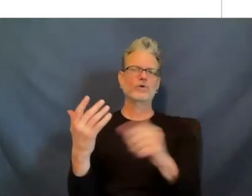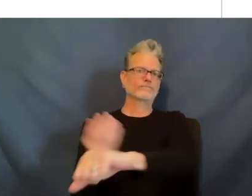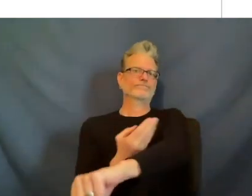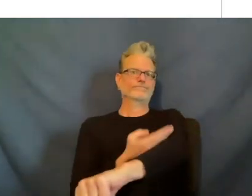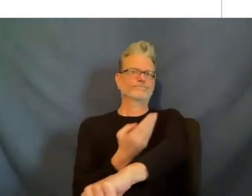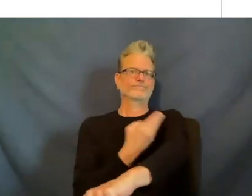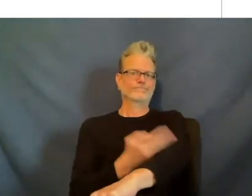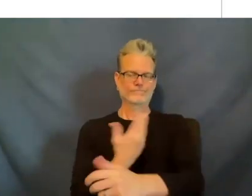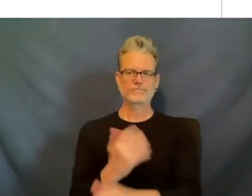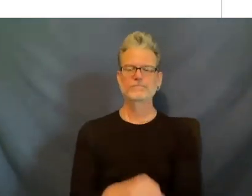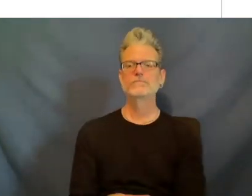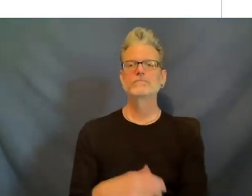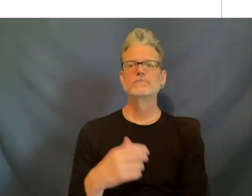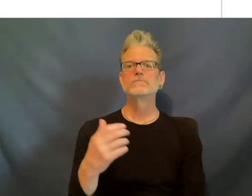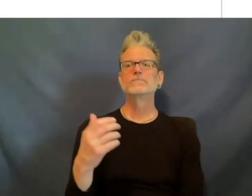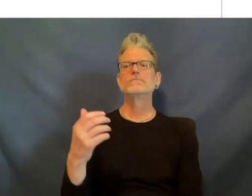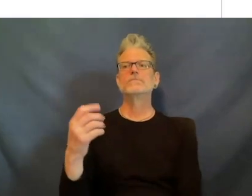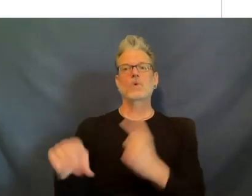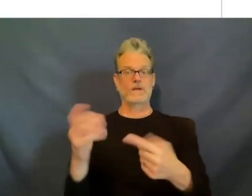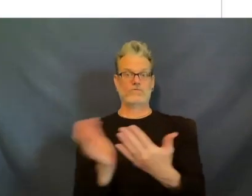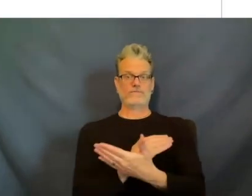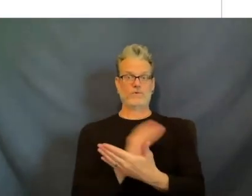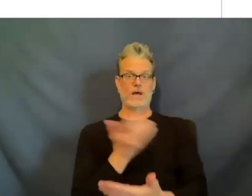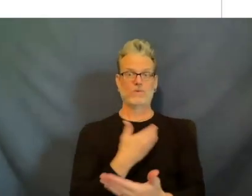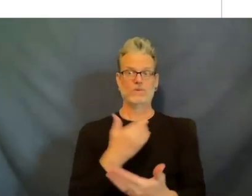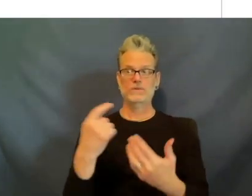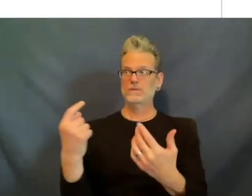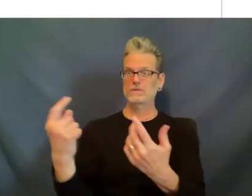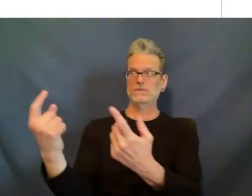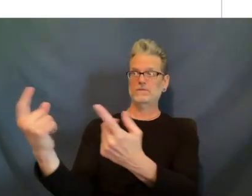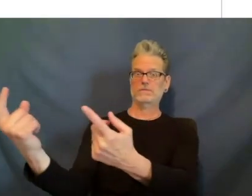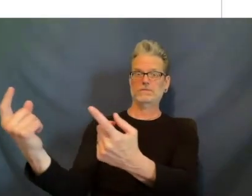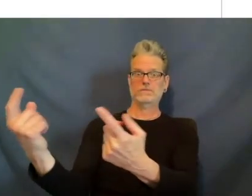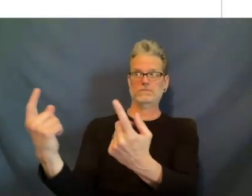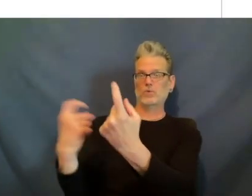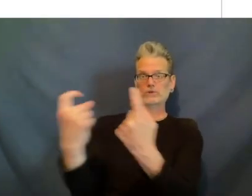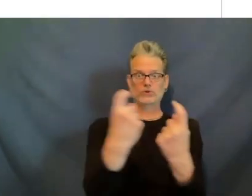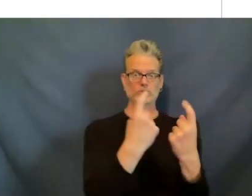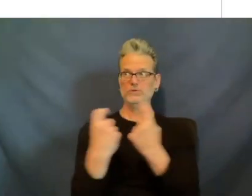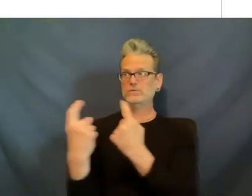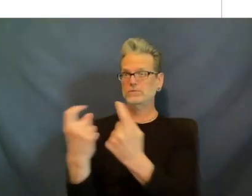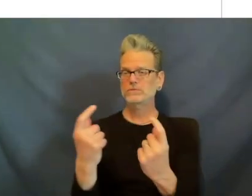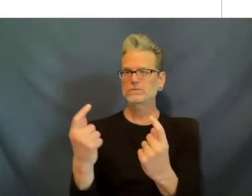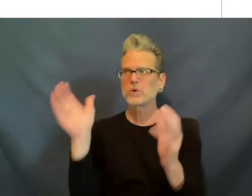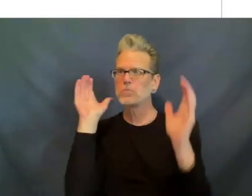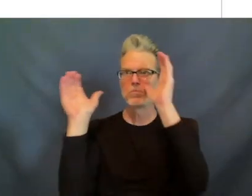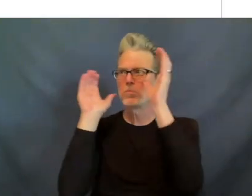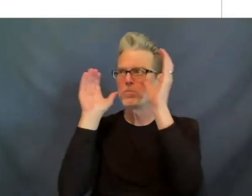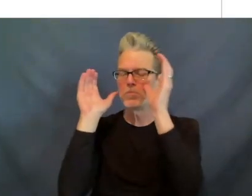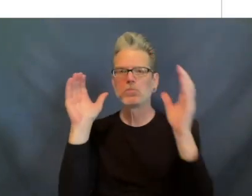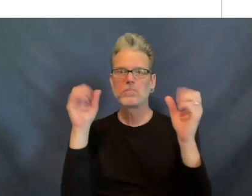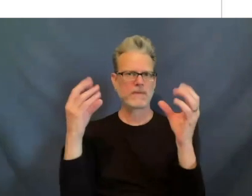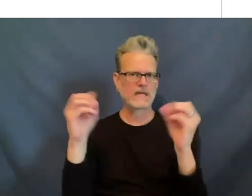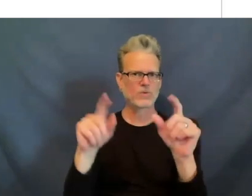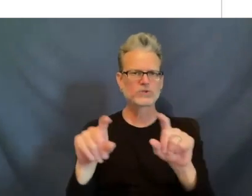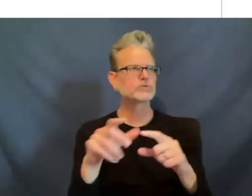reviewing our the questions that people put forward when registering for this webinar, we heard a lot of questions around like, what